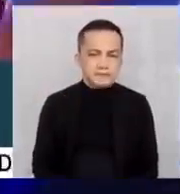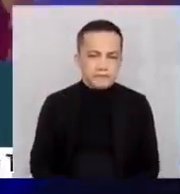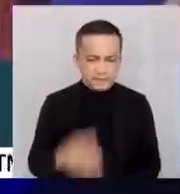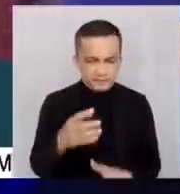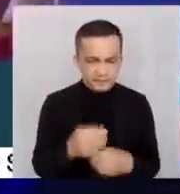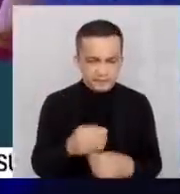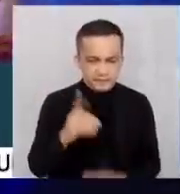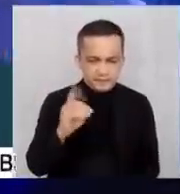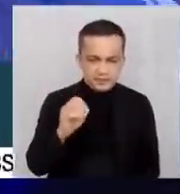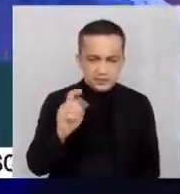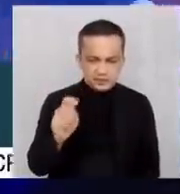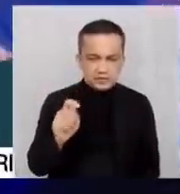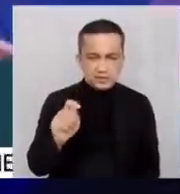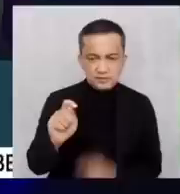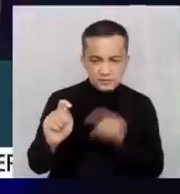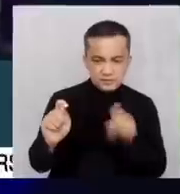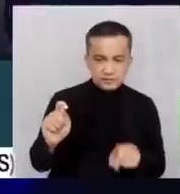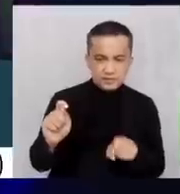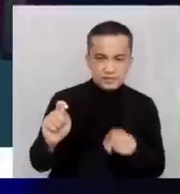be accountable,